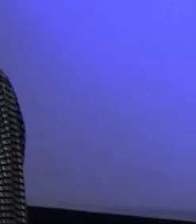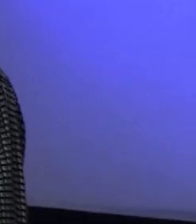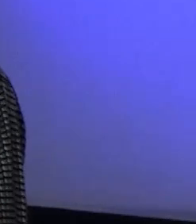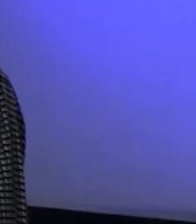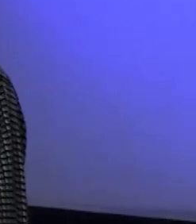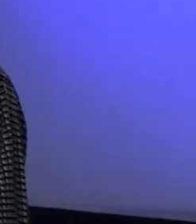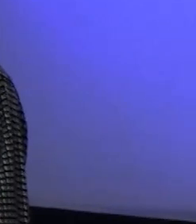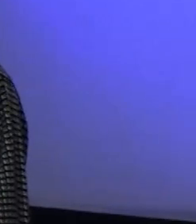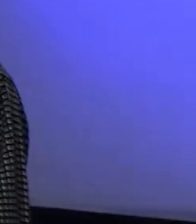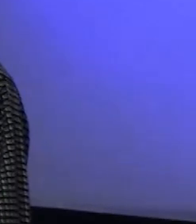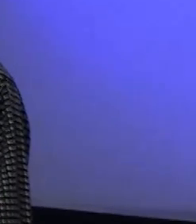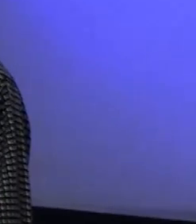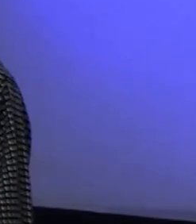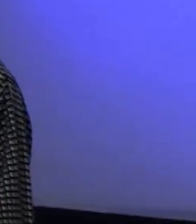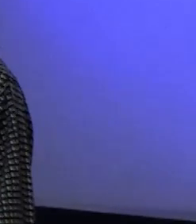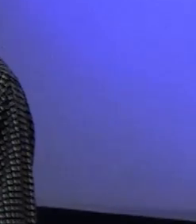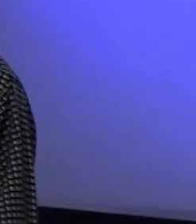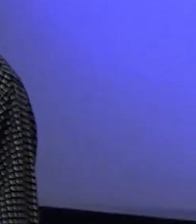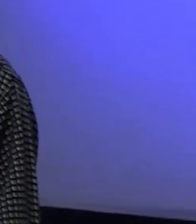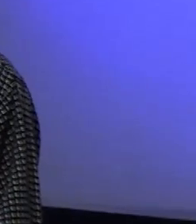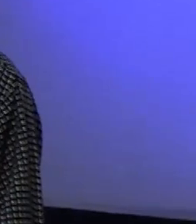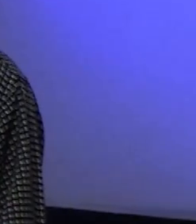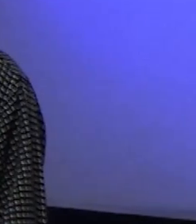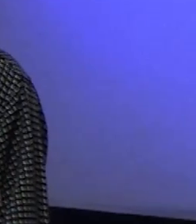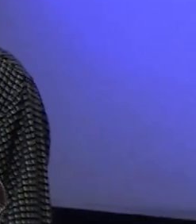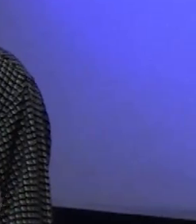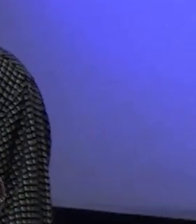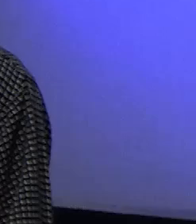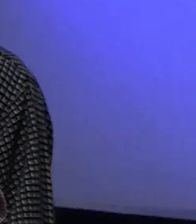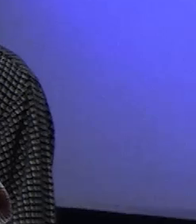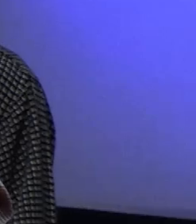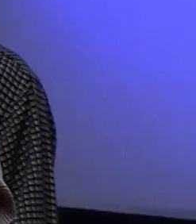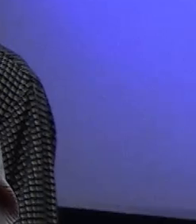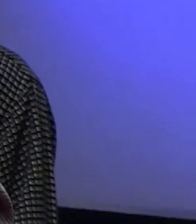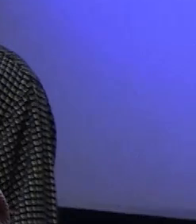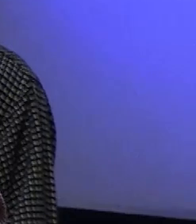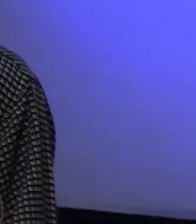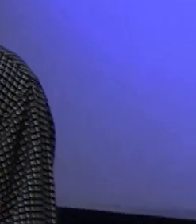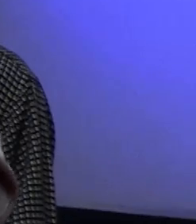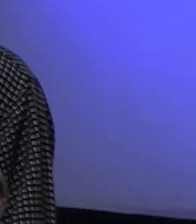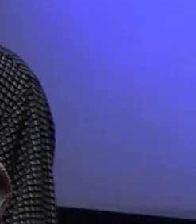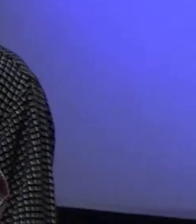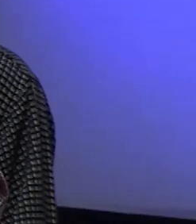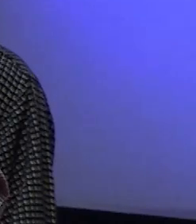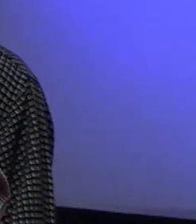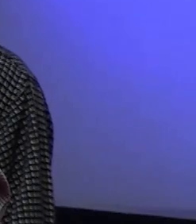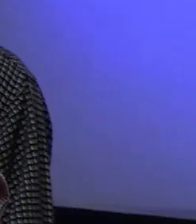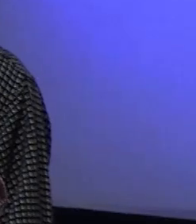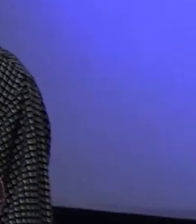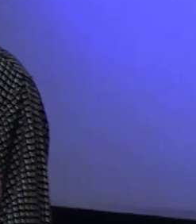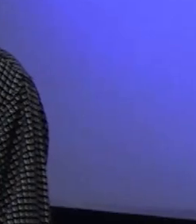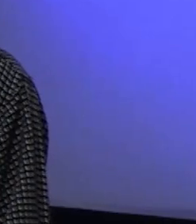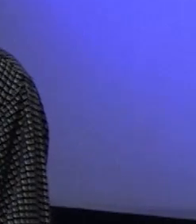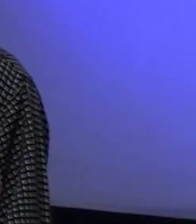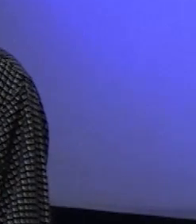of 750,000 naira overdue rent and allowed the defendant to move out of the apartment with a promise